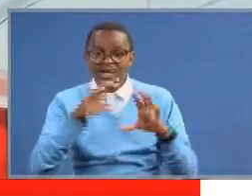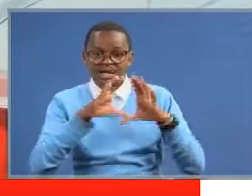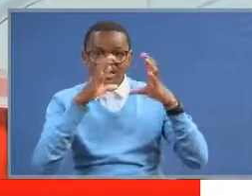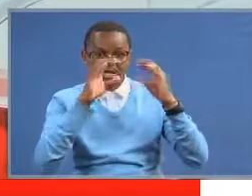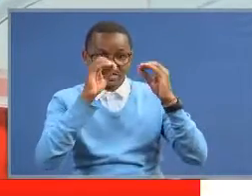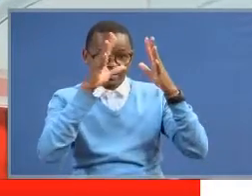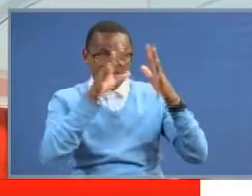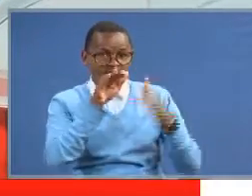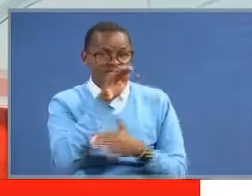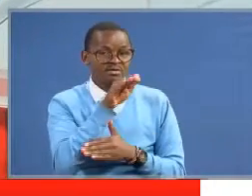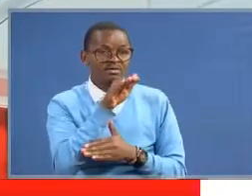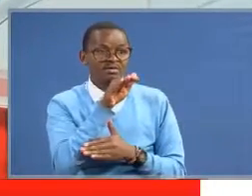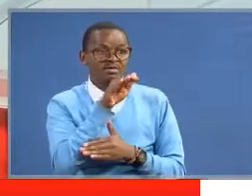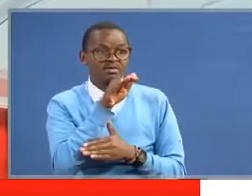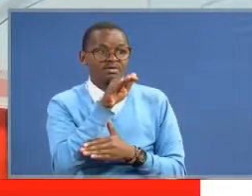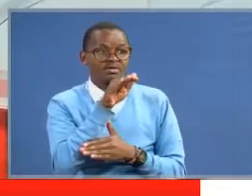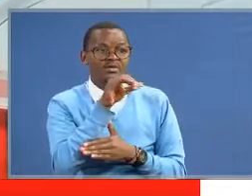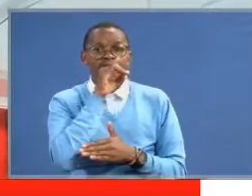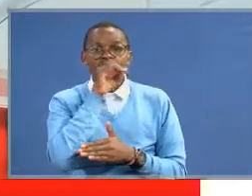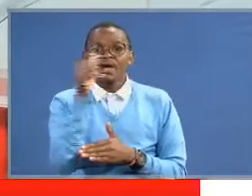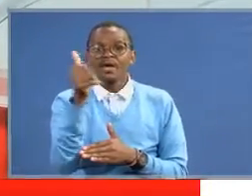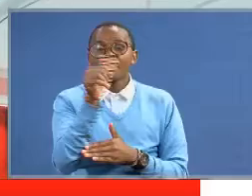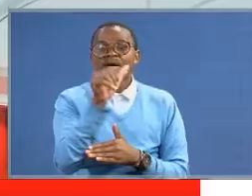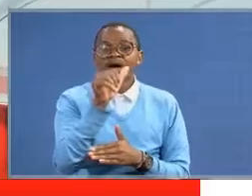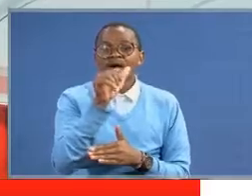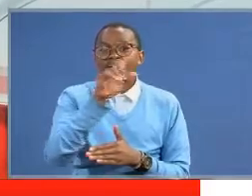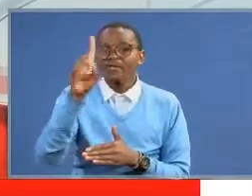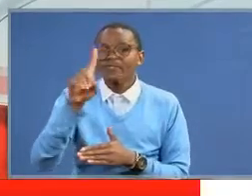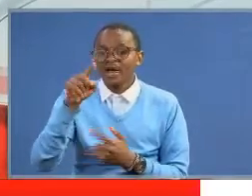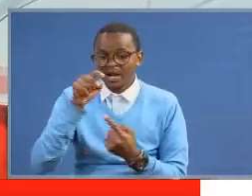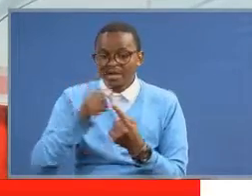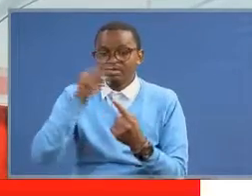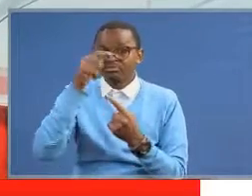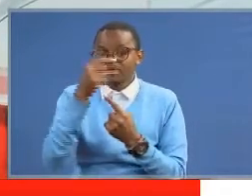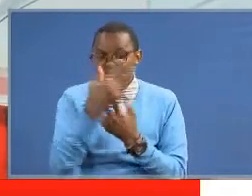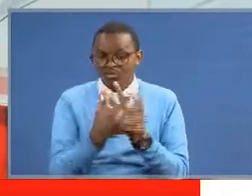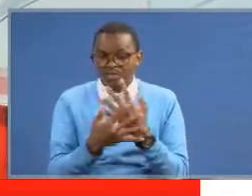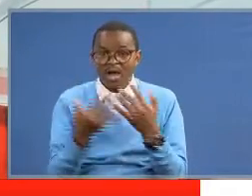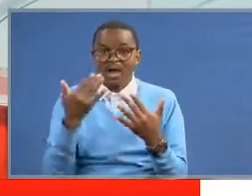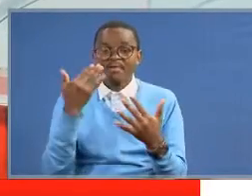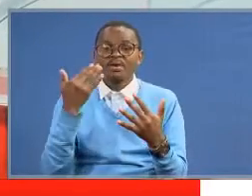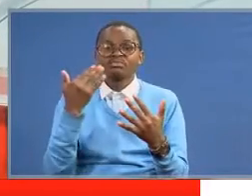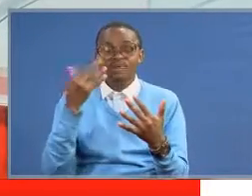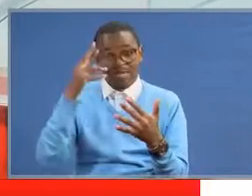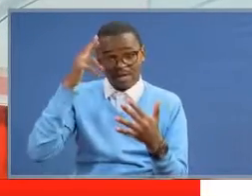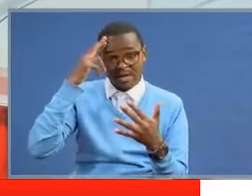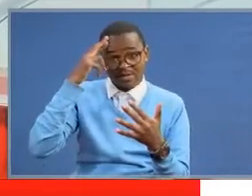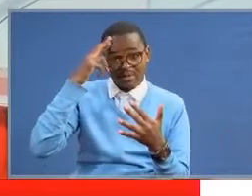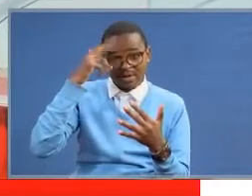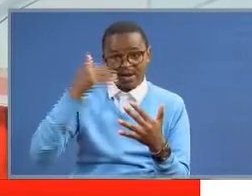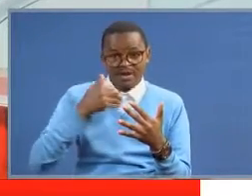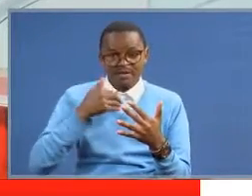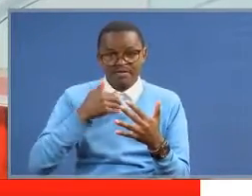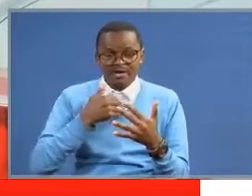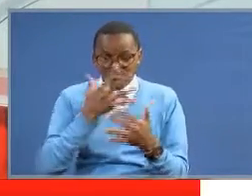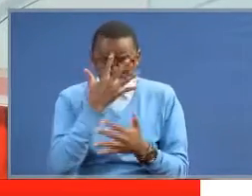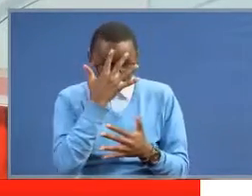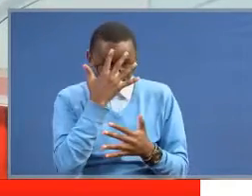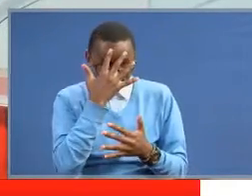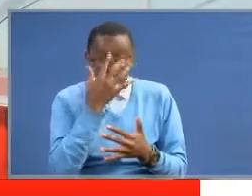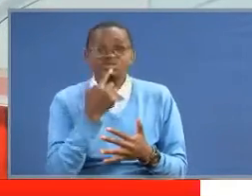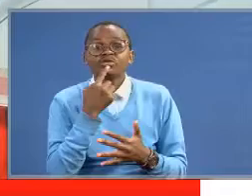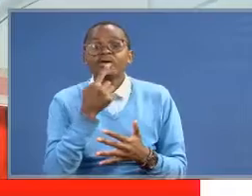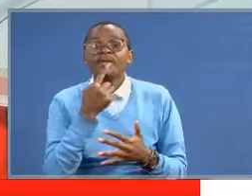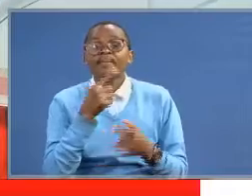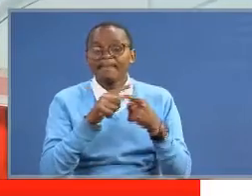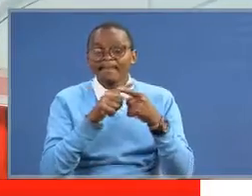our teacher asked us that, is there anyone who has ever touched a computer before? And I remember I was a bit very shy. I didn't want to say